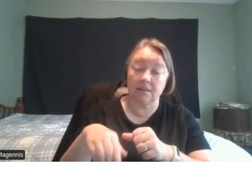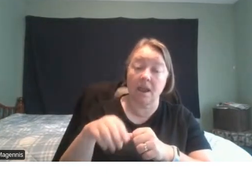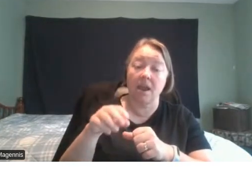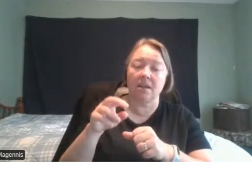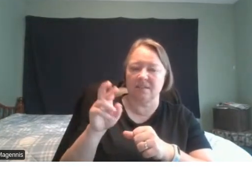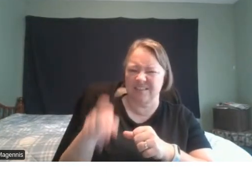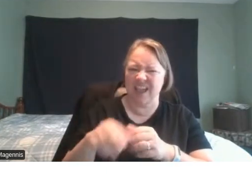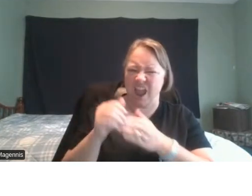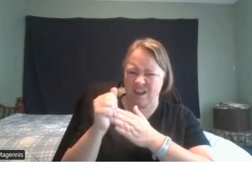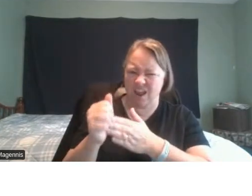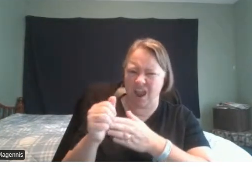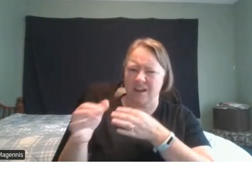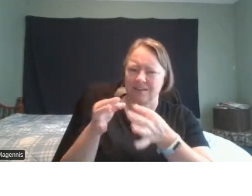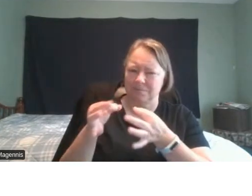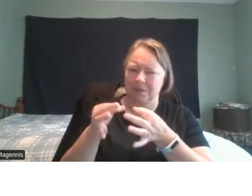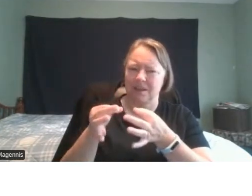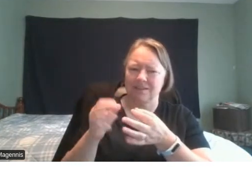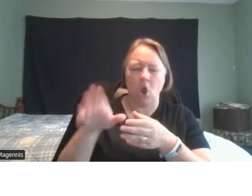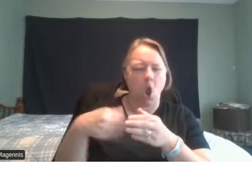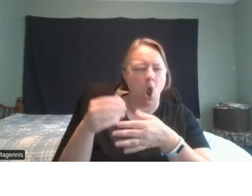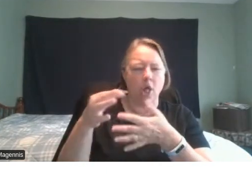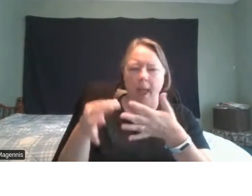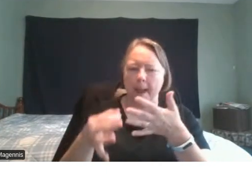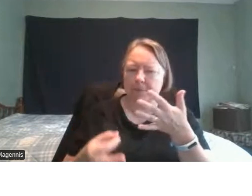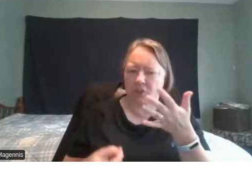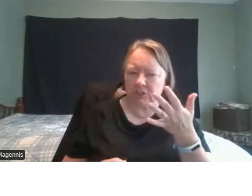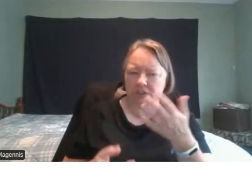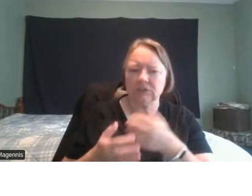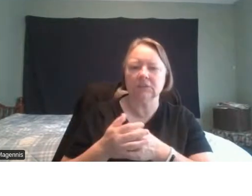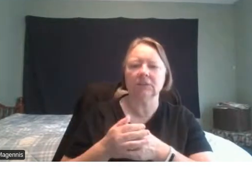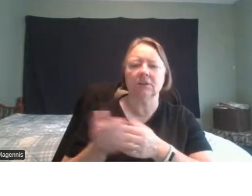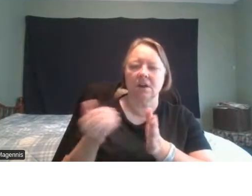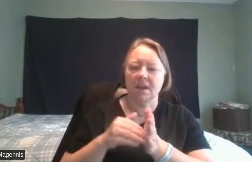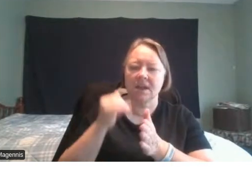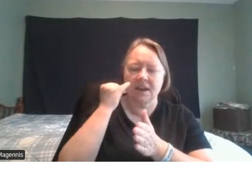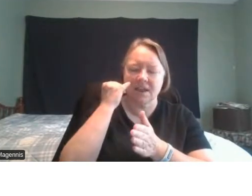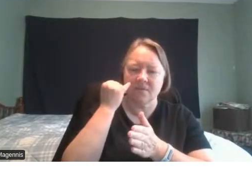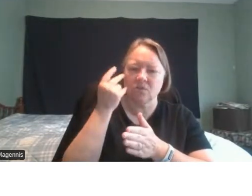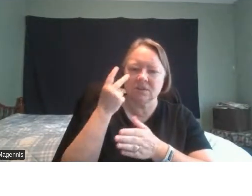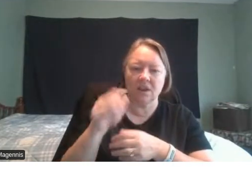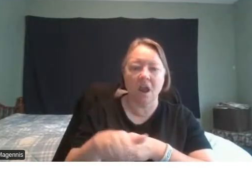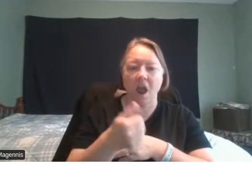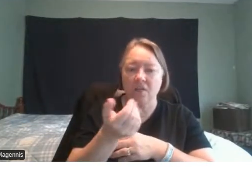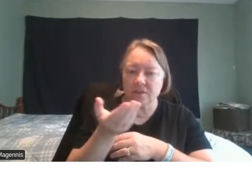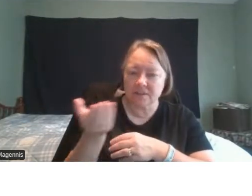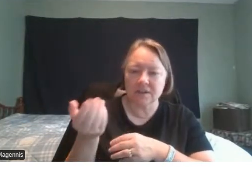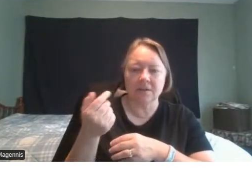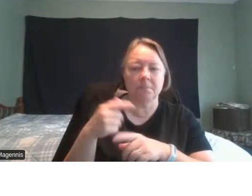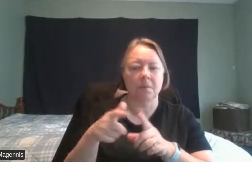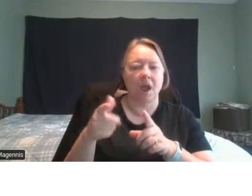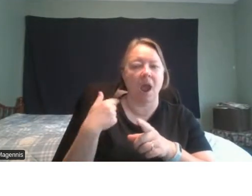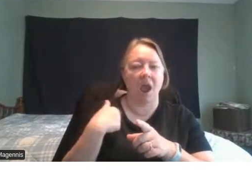all the options that are there. Again, if you see other things, but I would point you to the reference